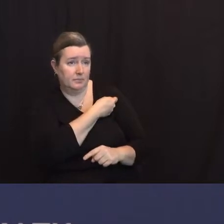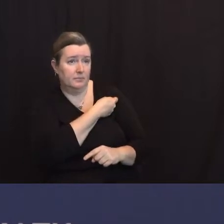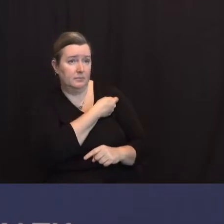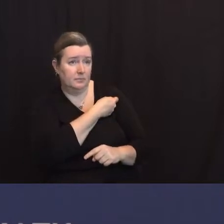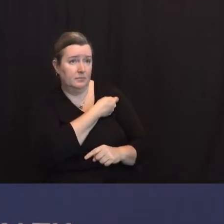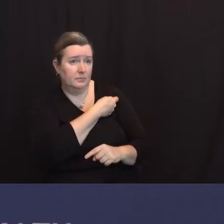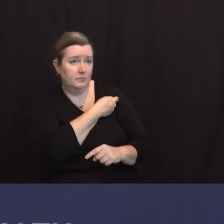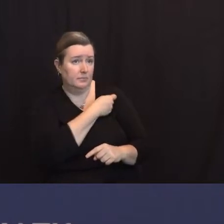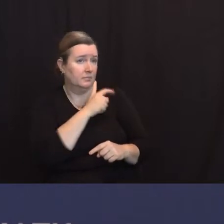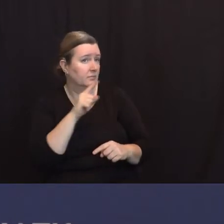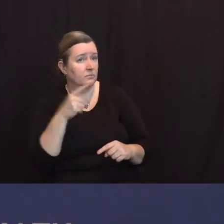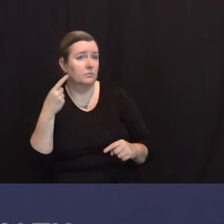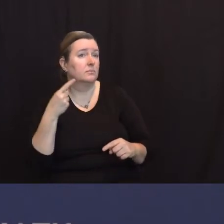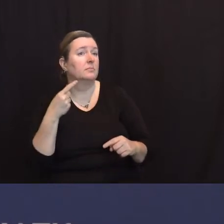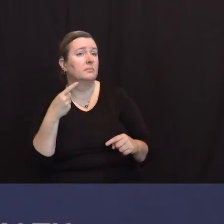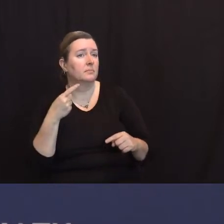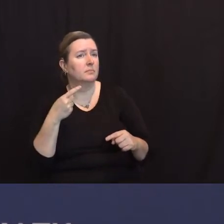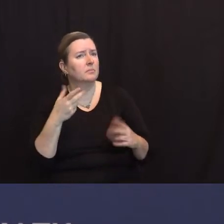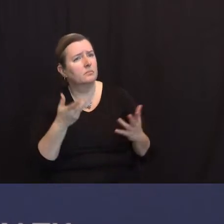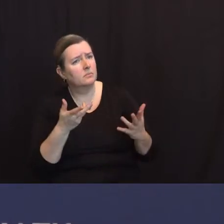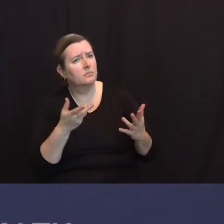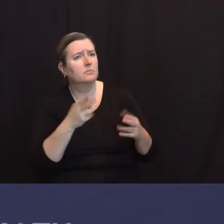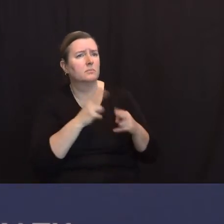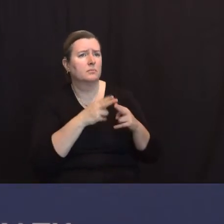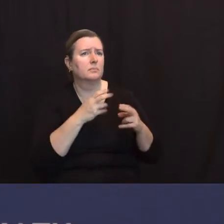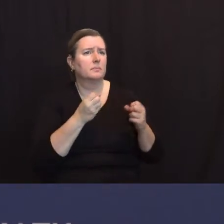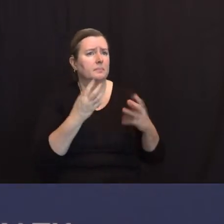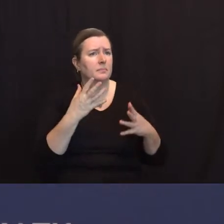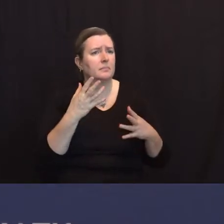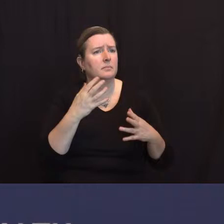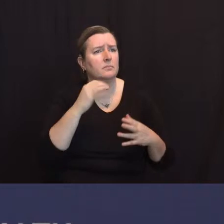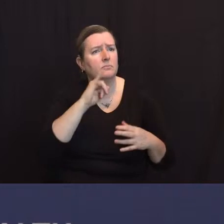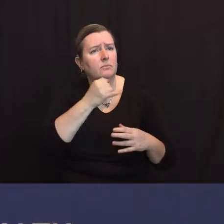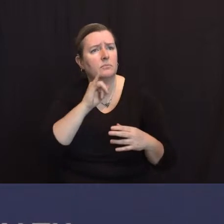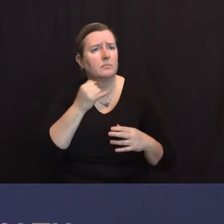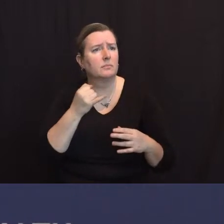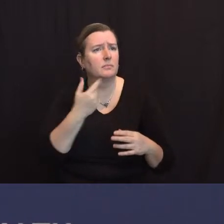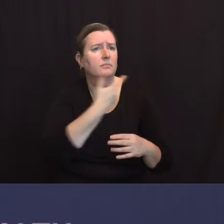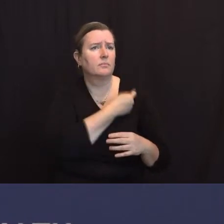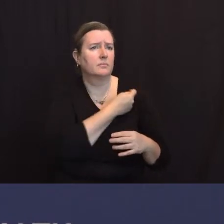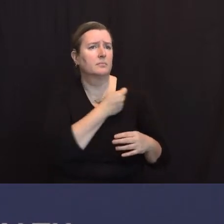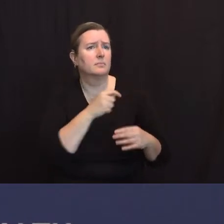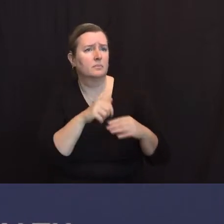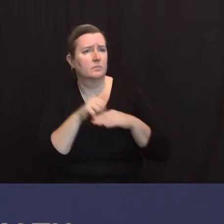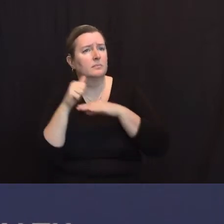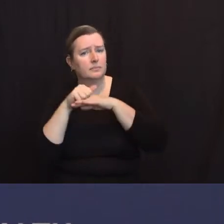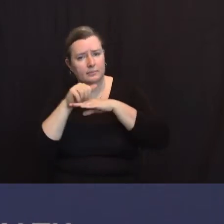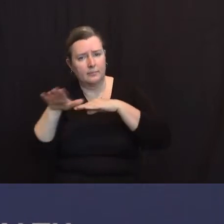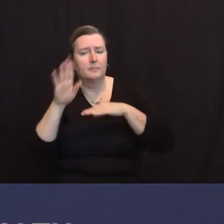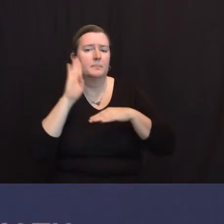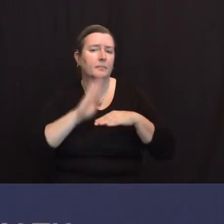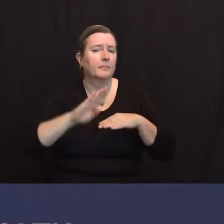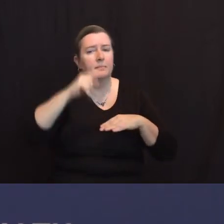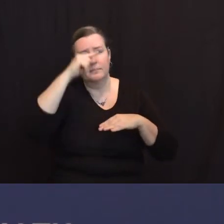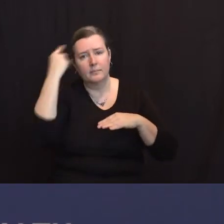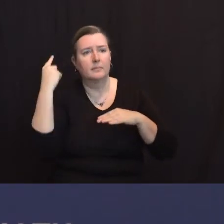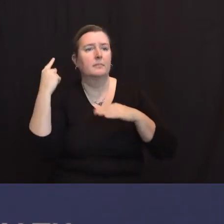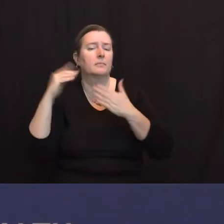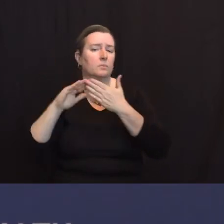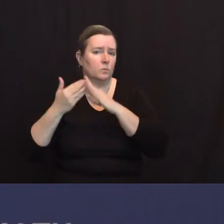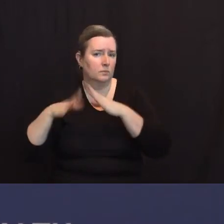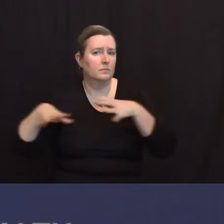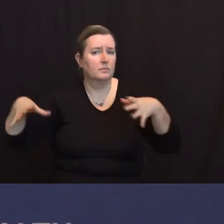of this supply of J&J is going to be sent to black and brown minority communities. But there's a growing perception in those communities, potentially, some people are